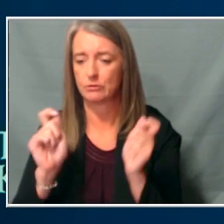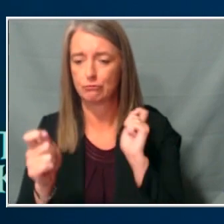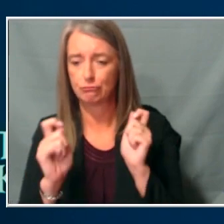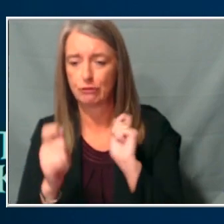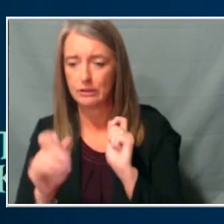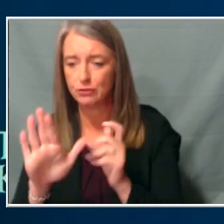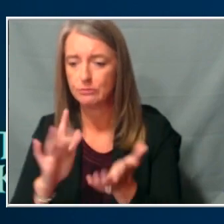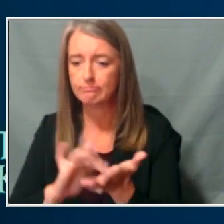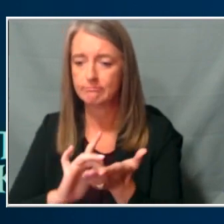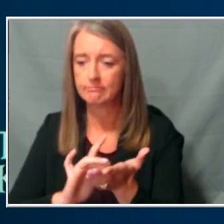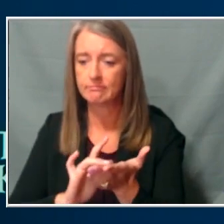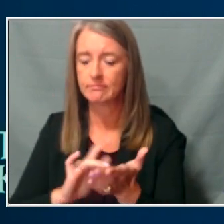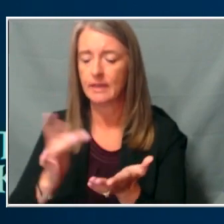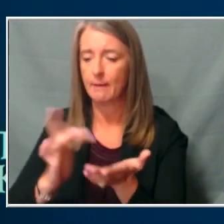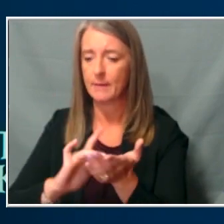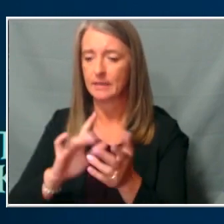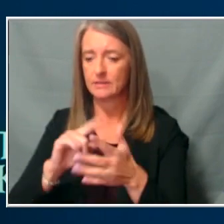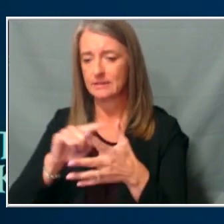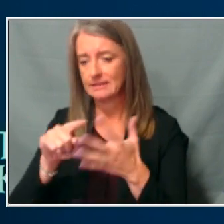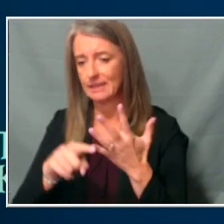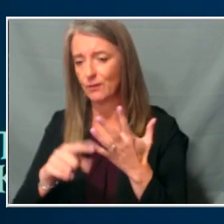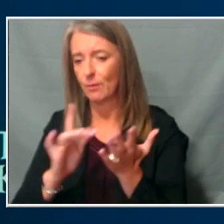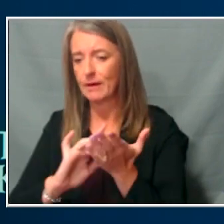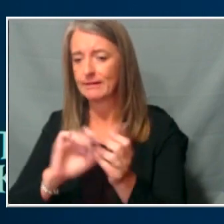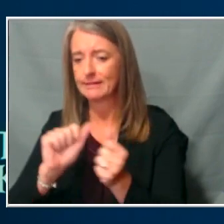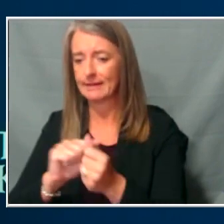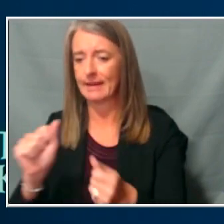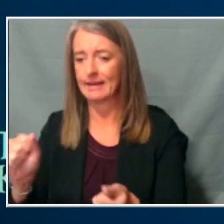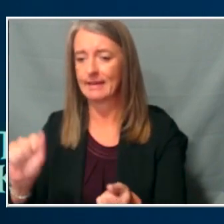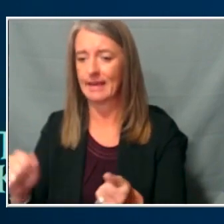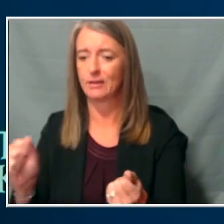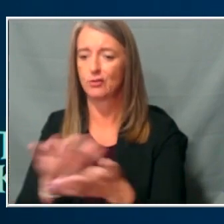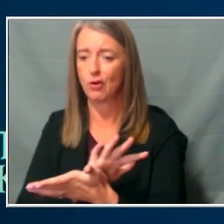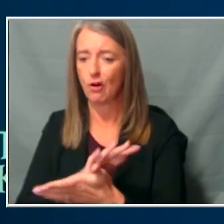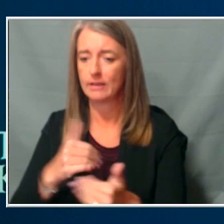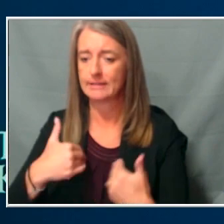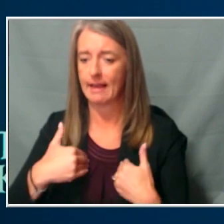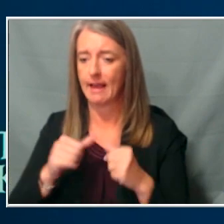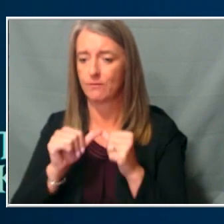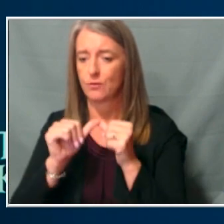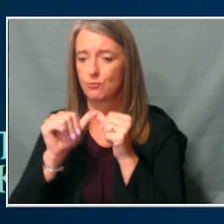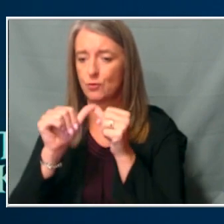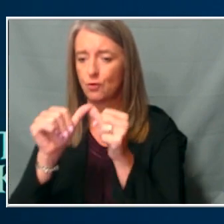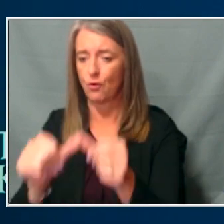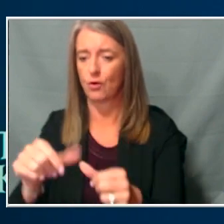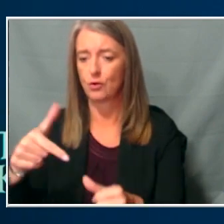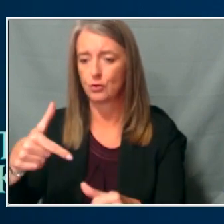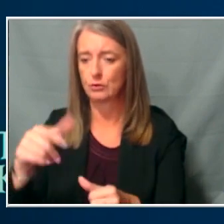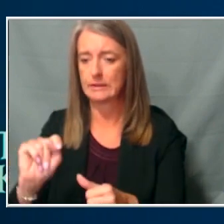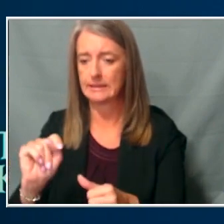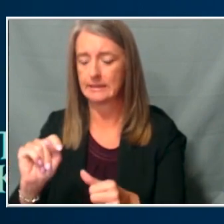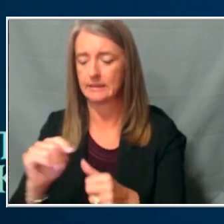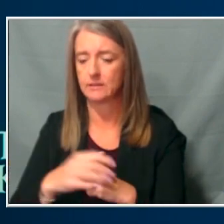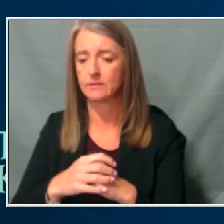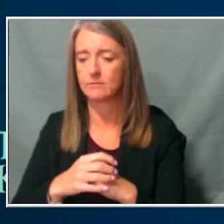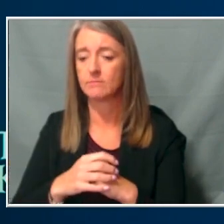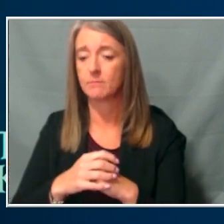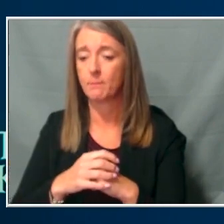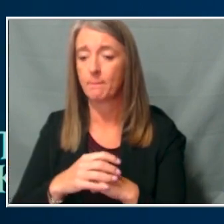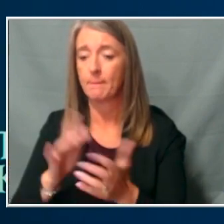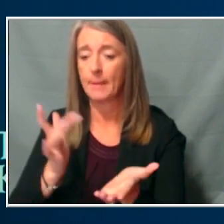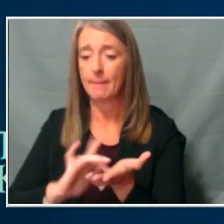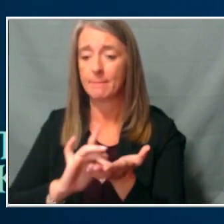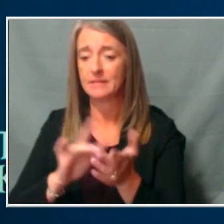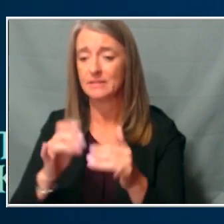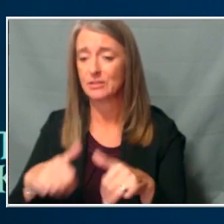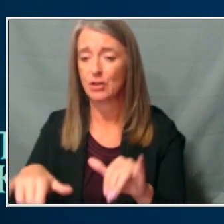medications. The medications, there's several medications that can cause you to have a prolonged QT interval. These medications are common